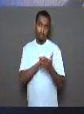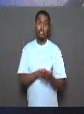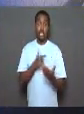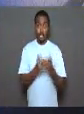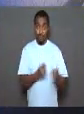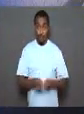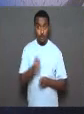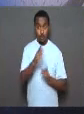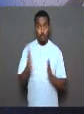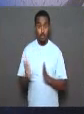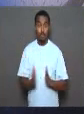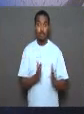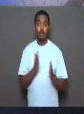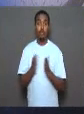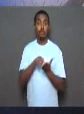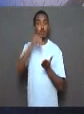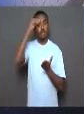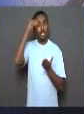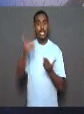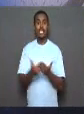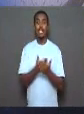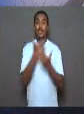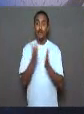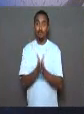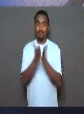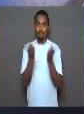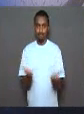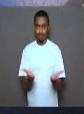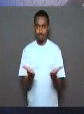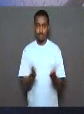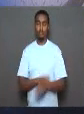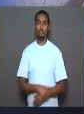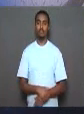This way, you will be prepared to learn the new material.